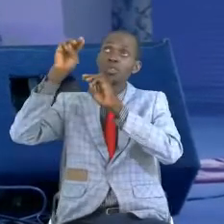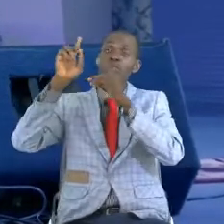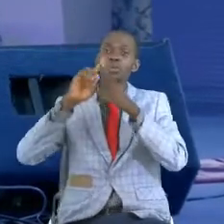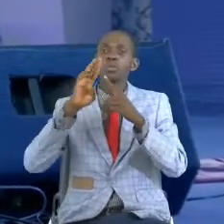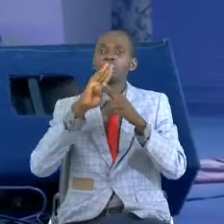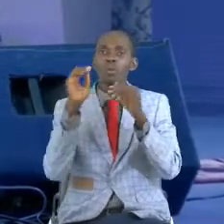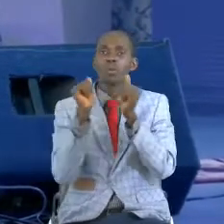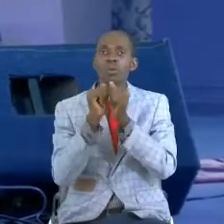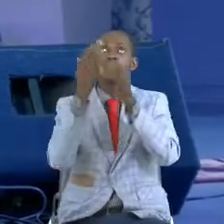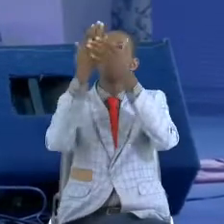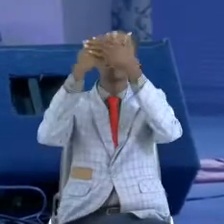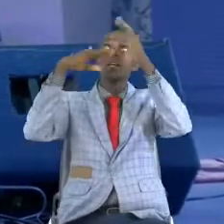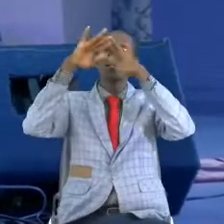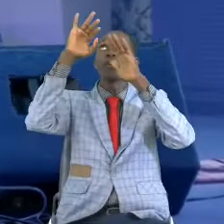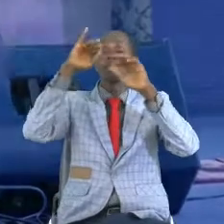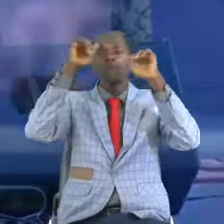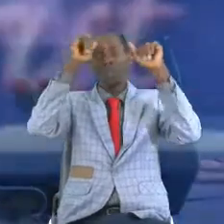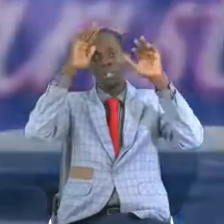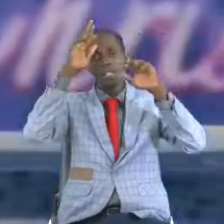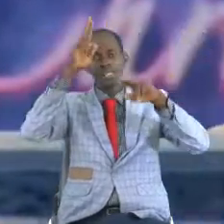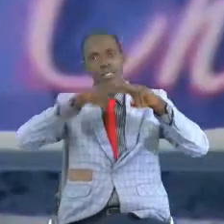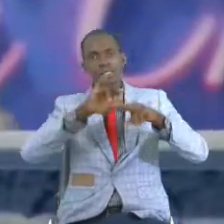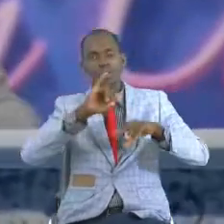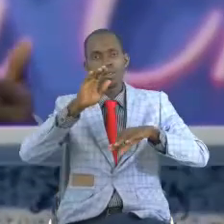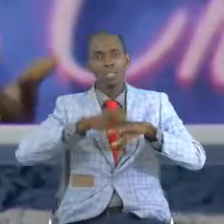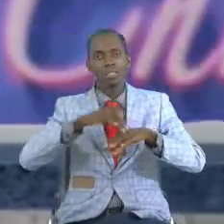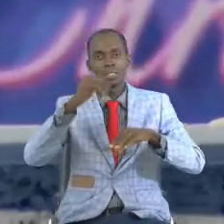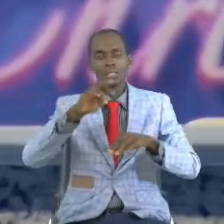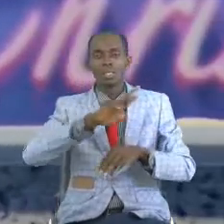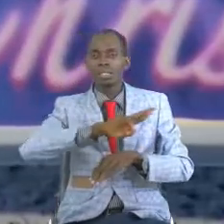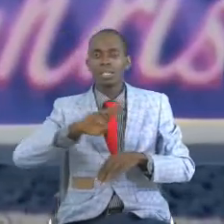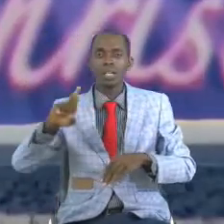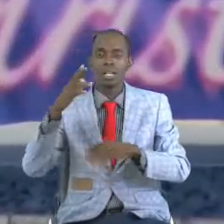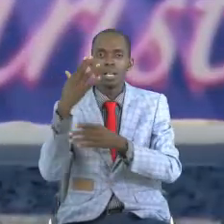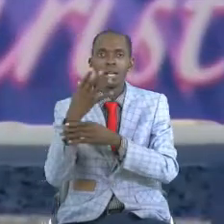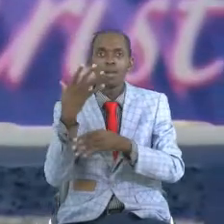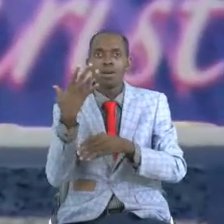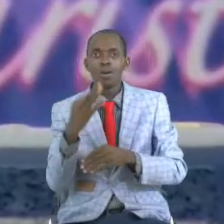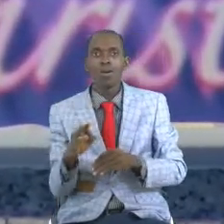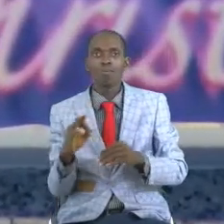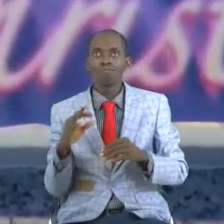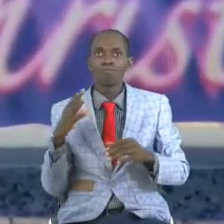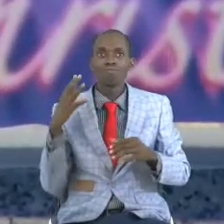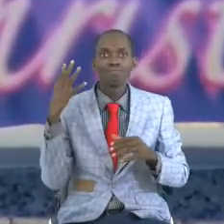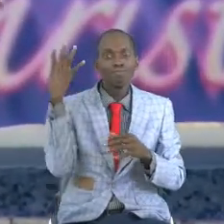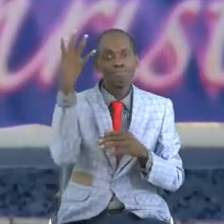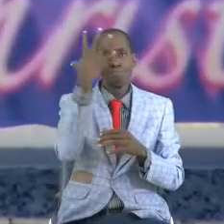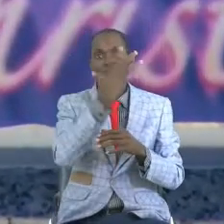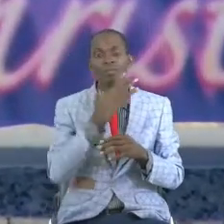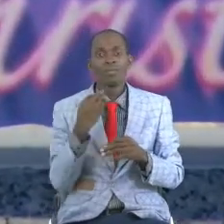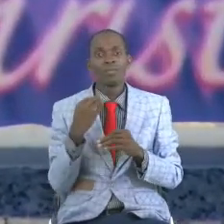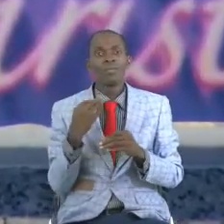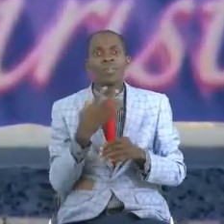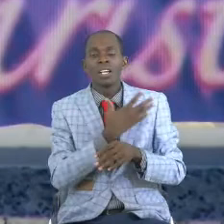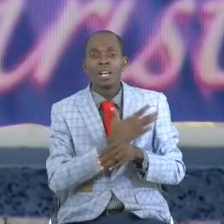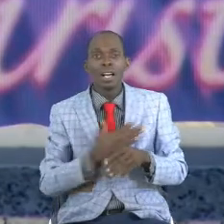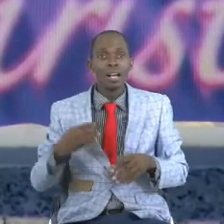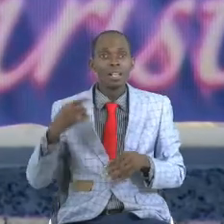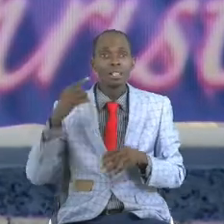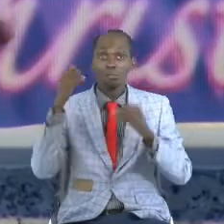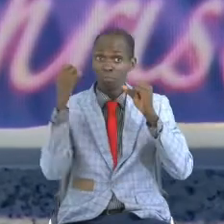He's sitting on the right hand of majesty, and now he is with God and God is with